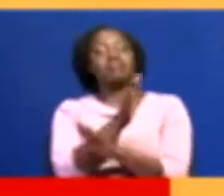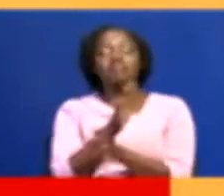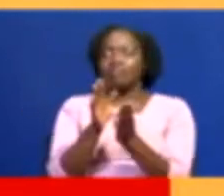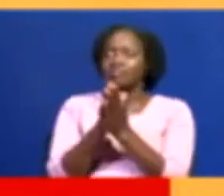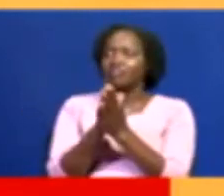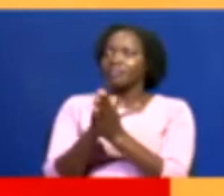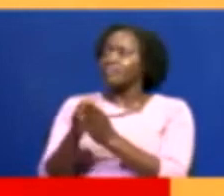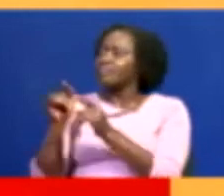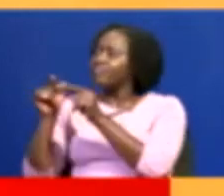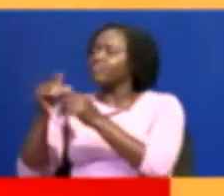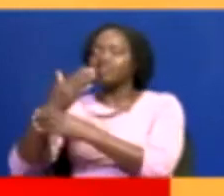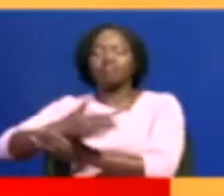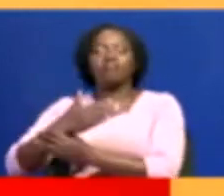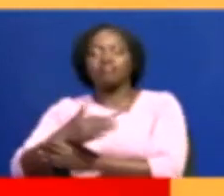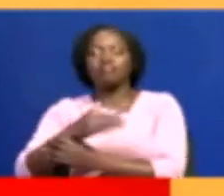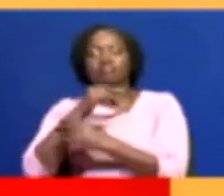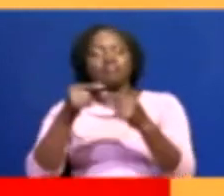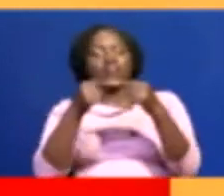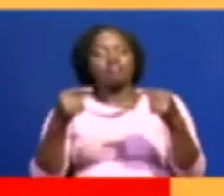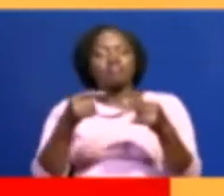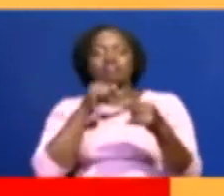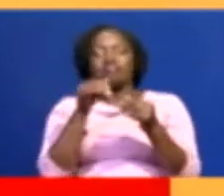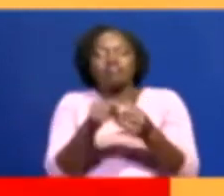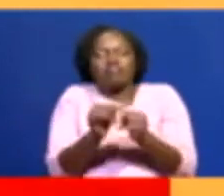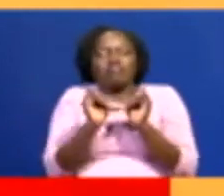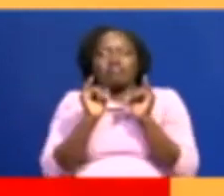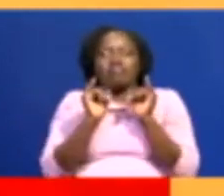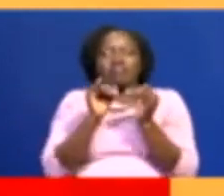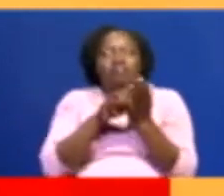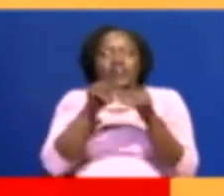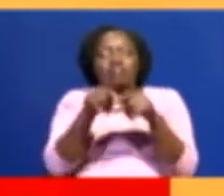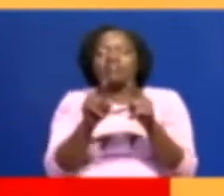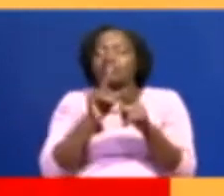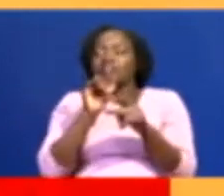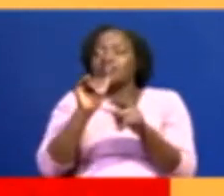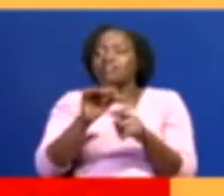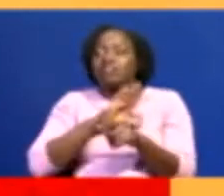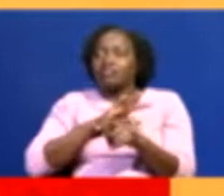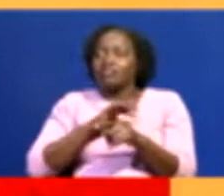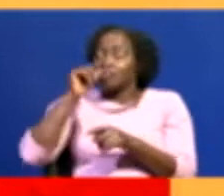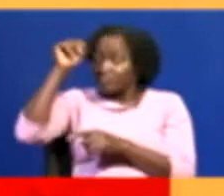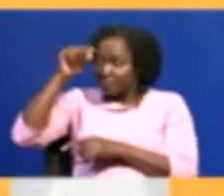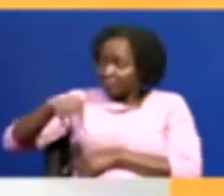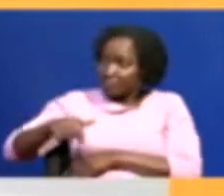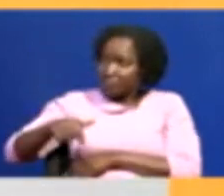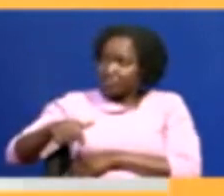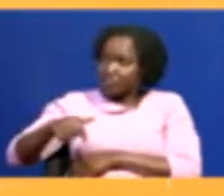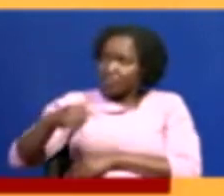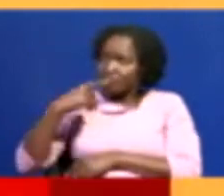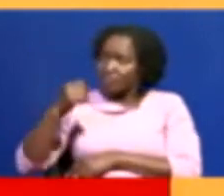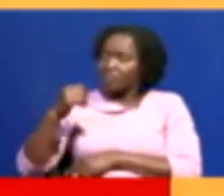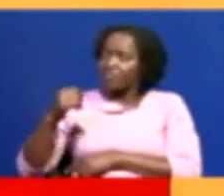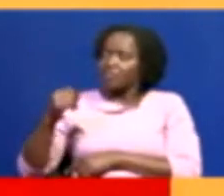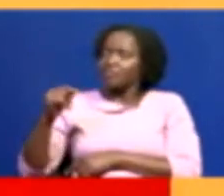blame the handshake, and let no opposition not try and position it in a manner that is beneficial to their politics today. Mm-hmm. So let us